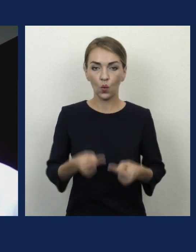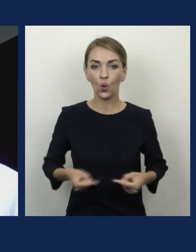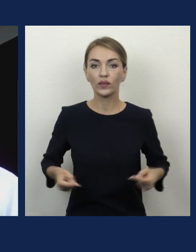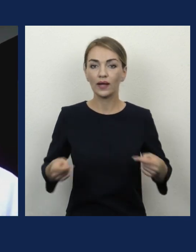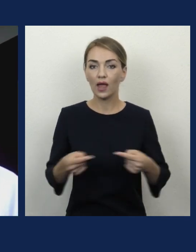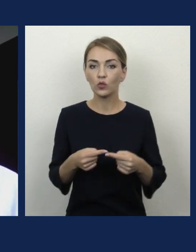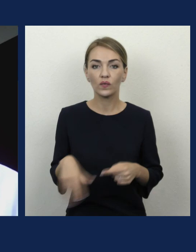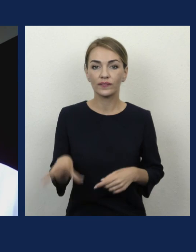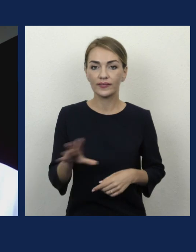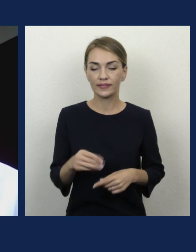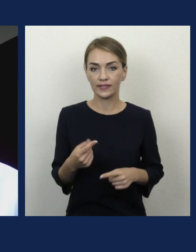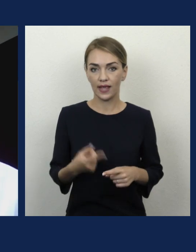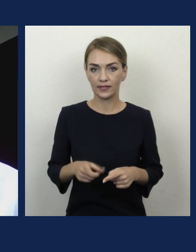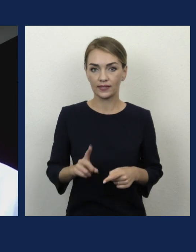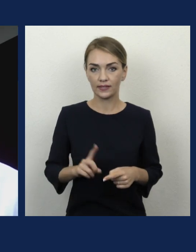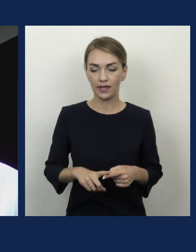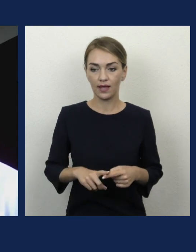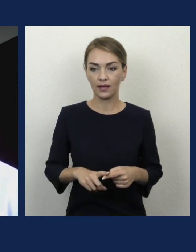some